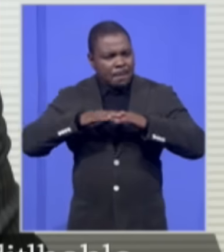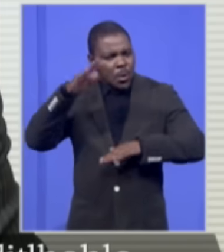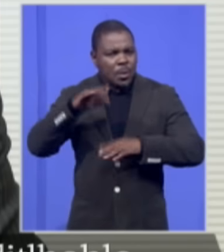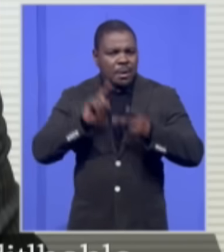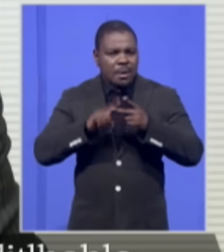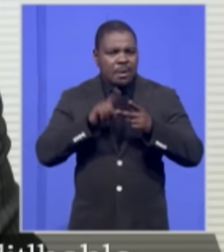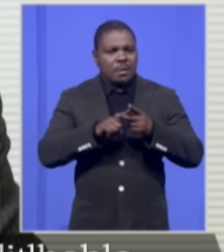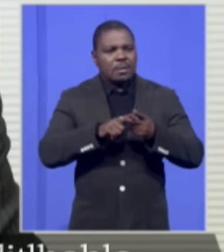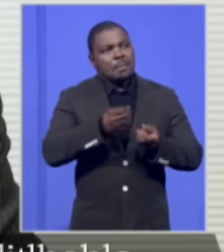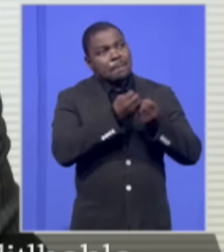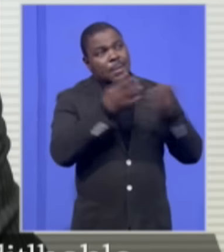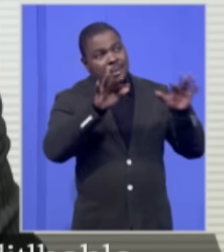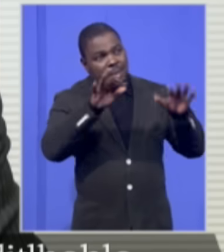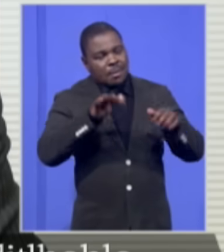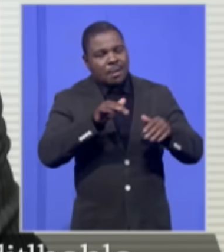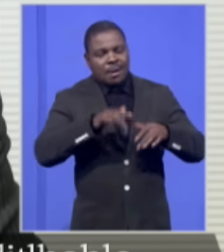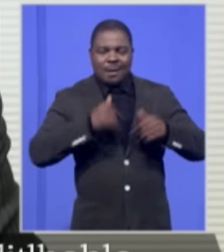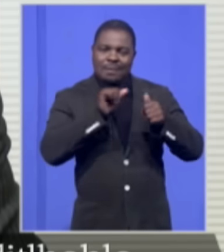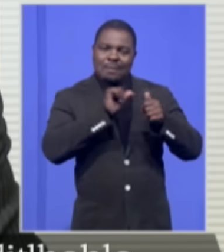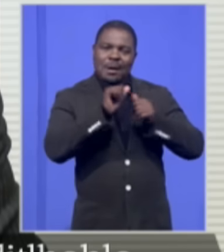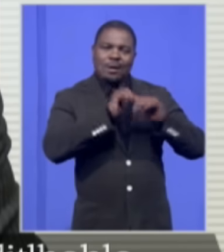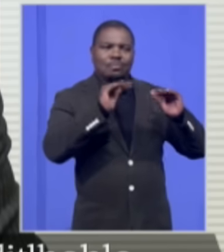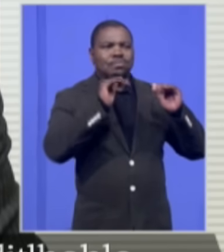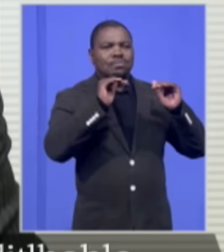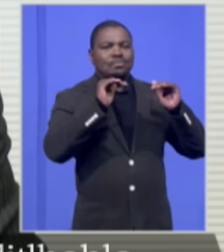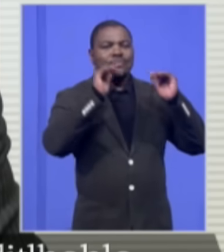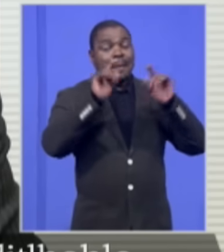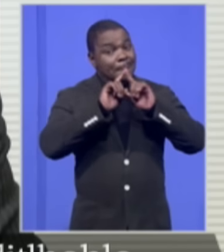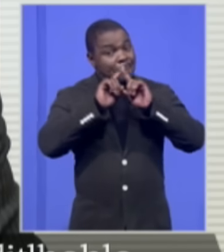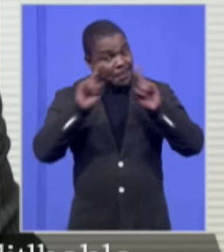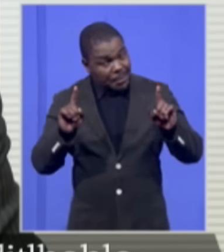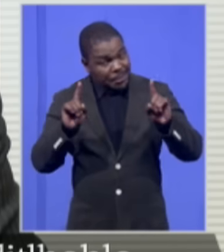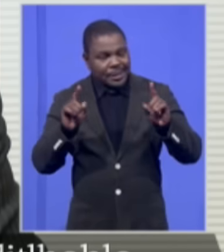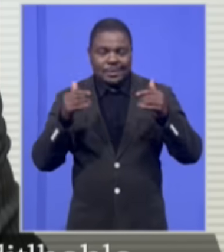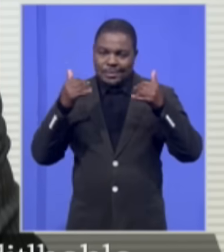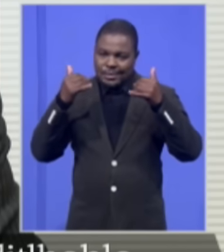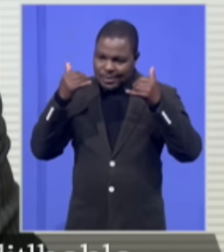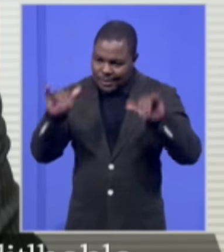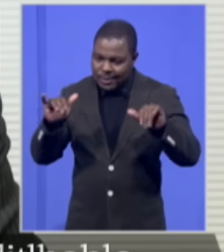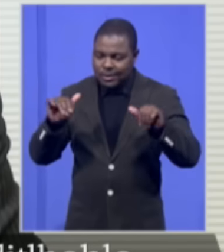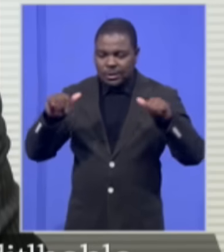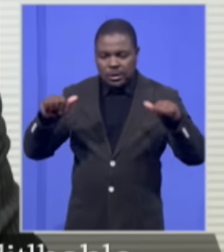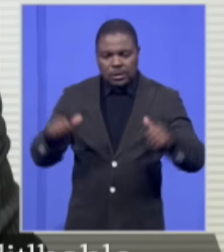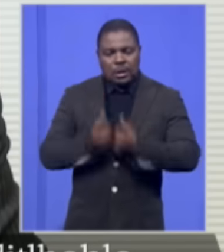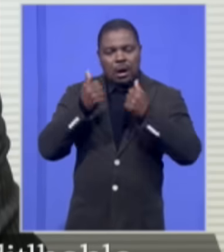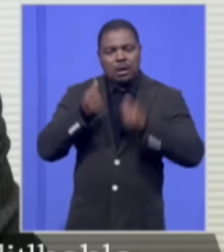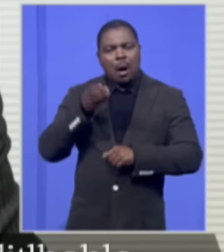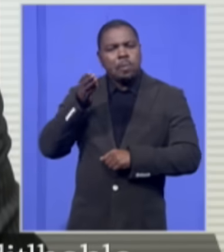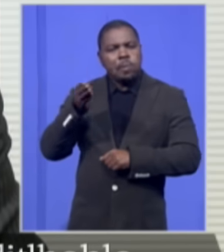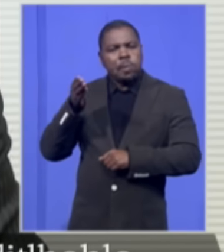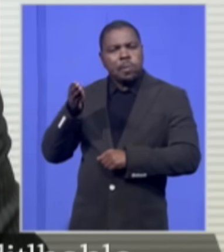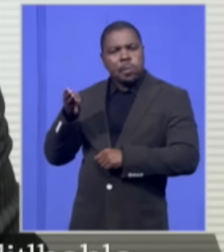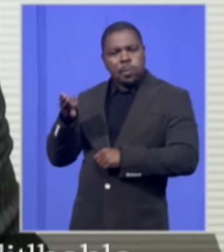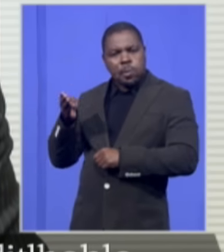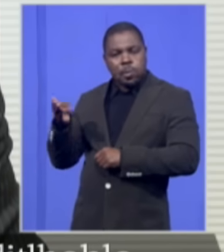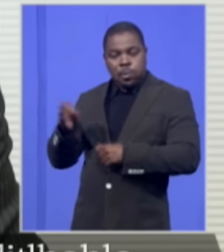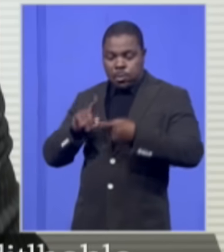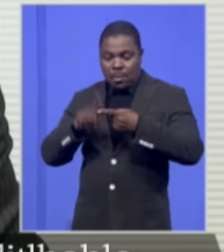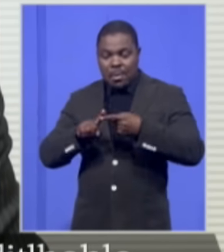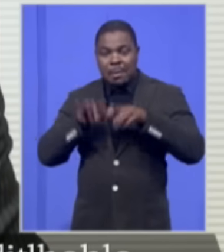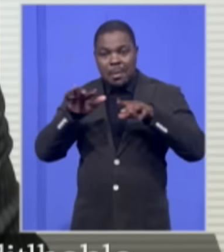life for millions. Yet we face persistent challenges.